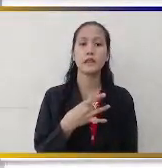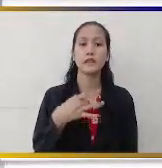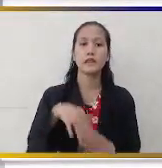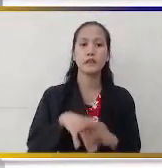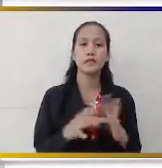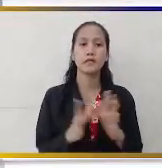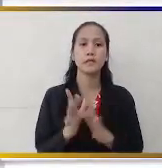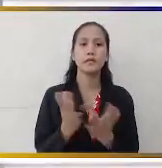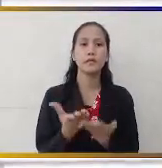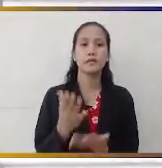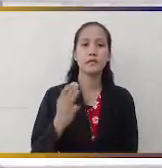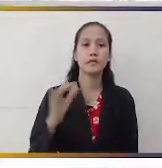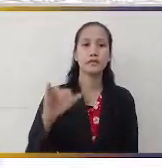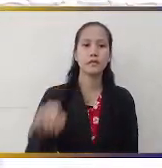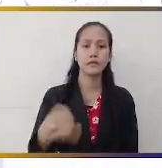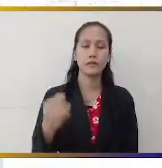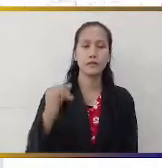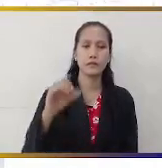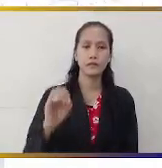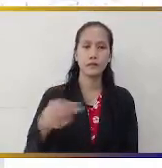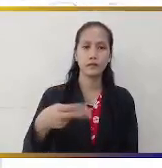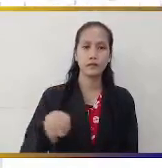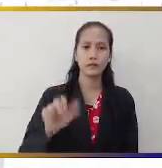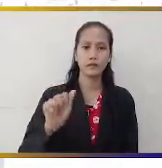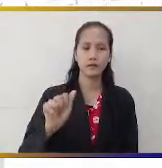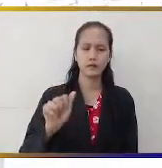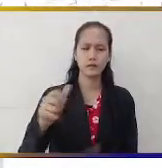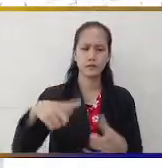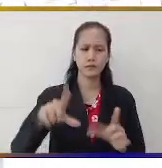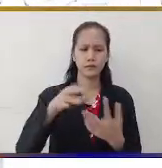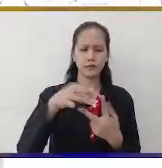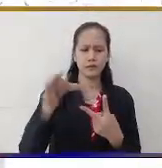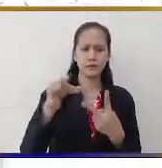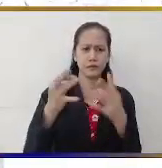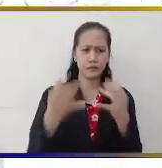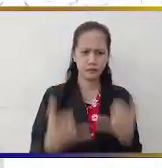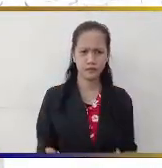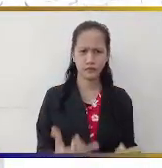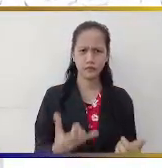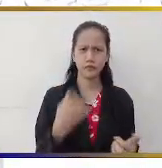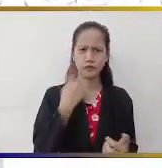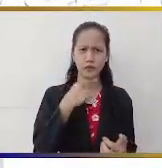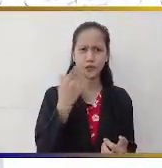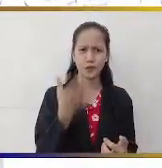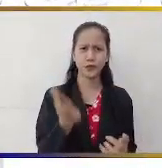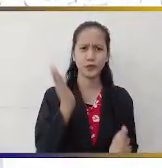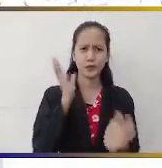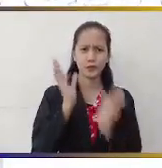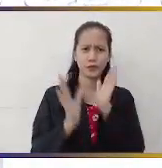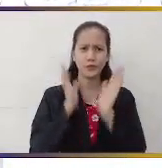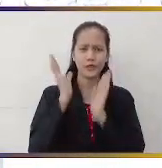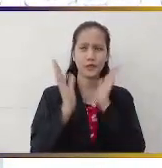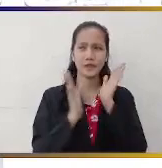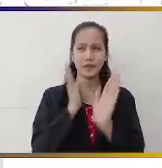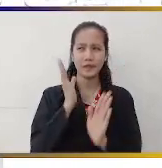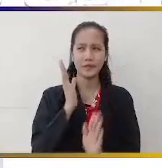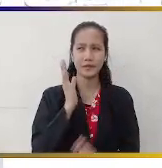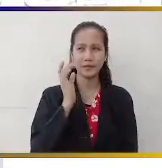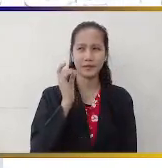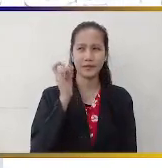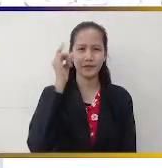masters. Amen. Pastor Ed Lorena says that's why you can't have two wives. You can't serve two masters.